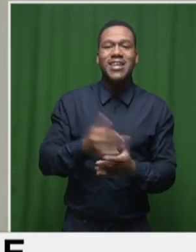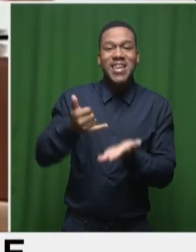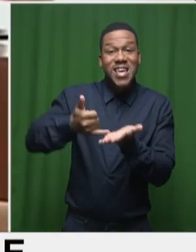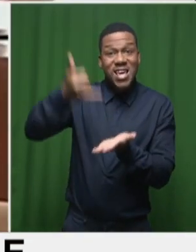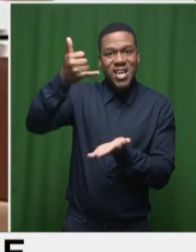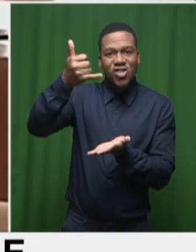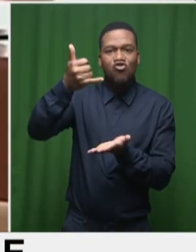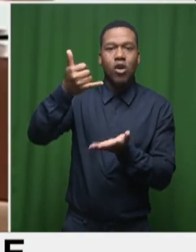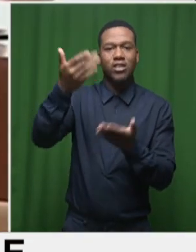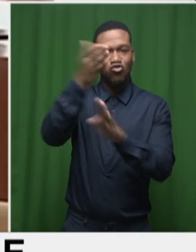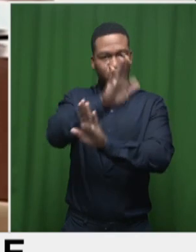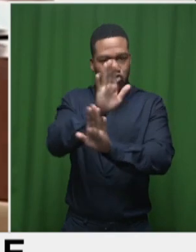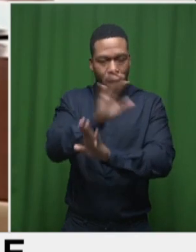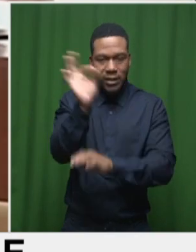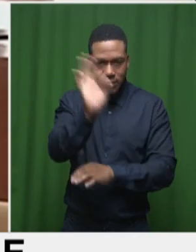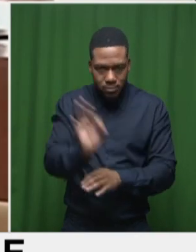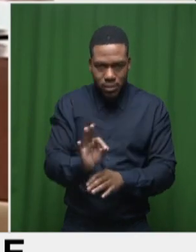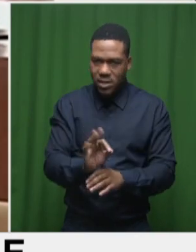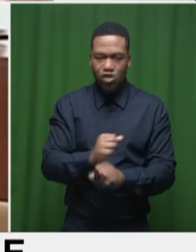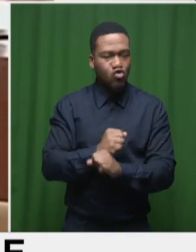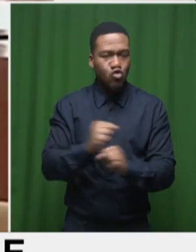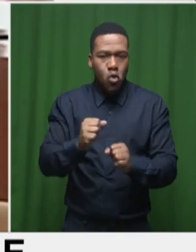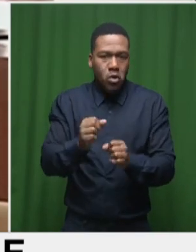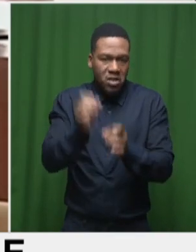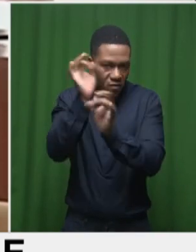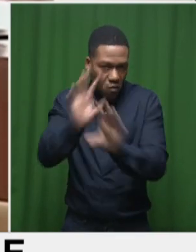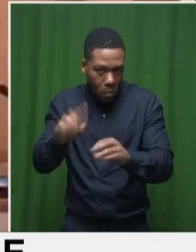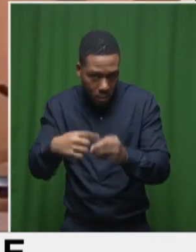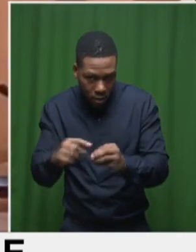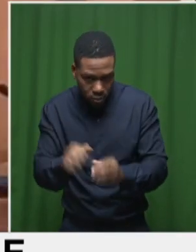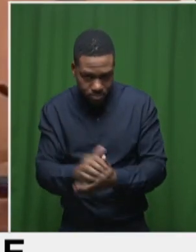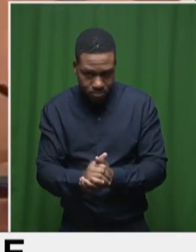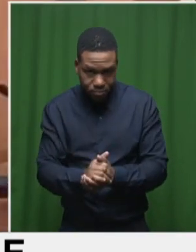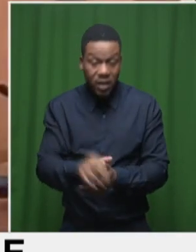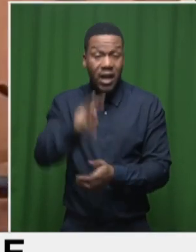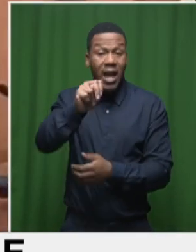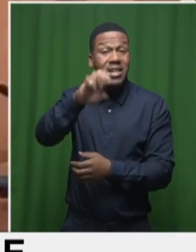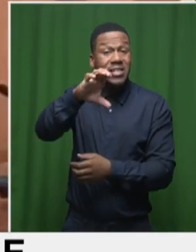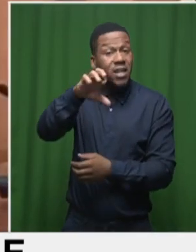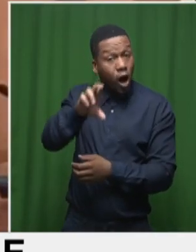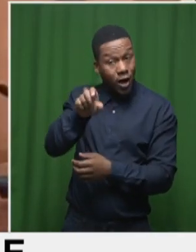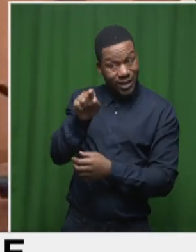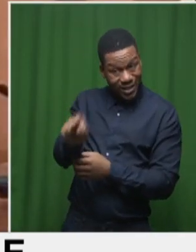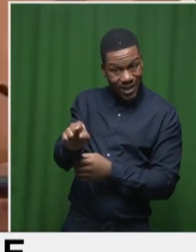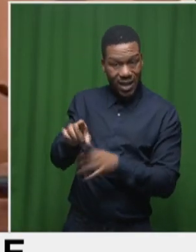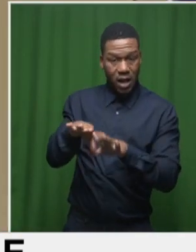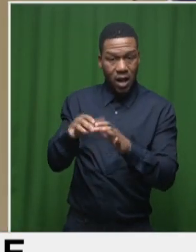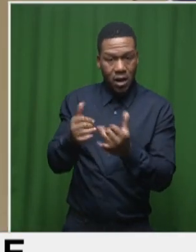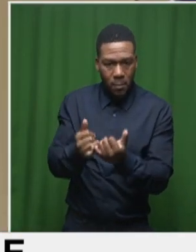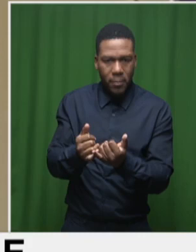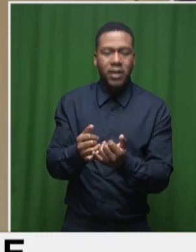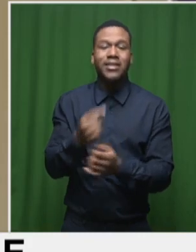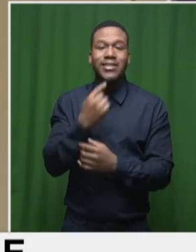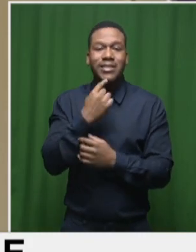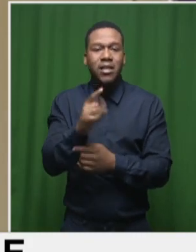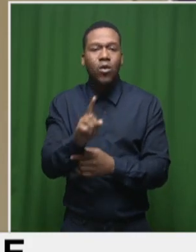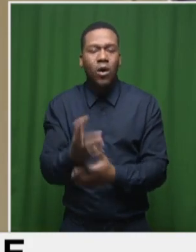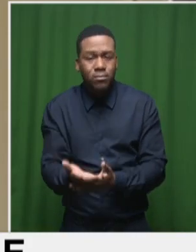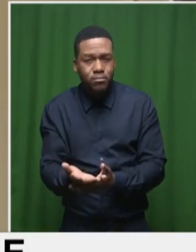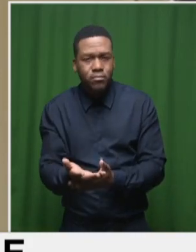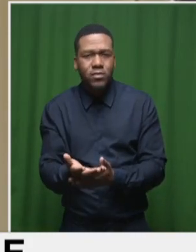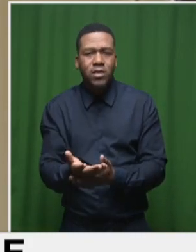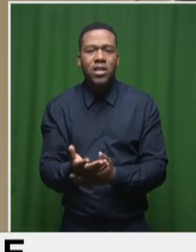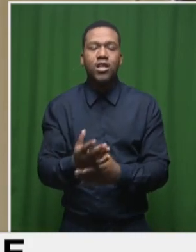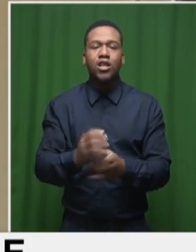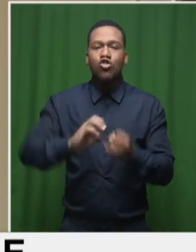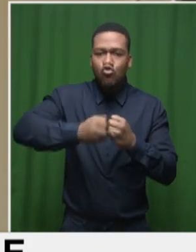all of that. The National Credit Regulator, also known as the NCR, is an office created by the National Credit Act, which is all about